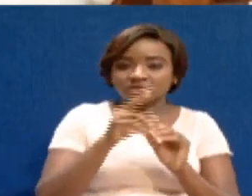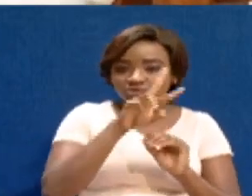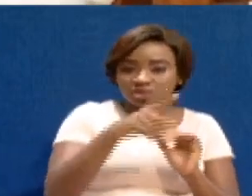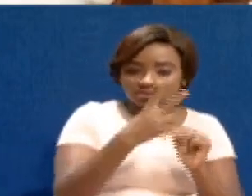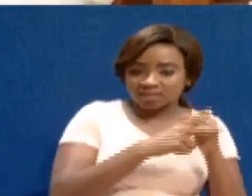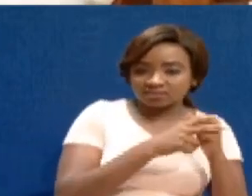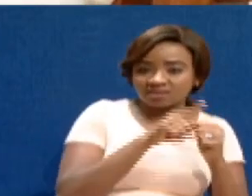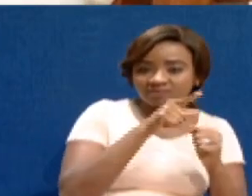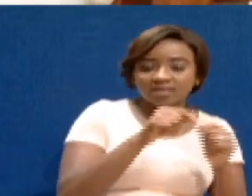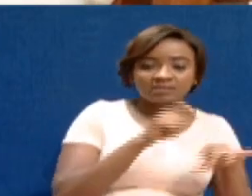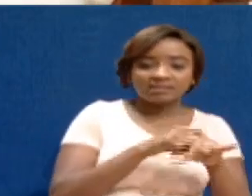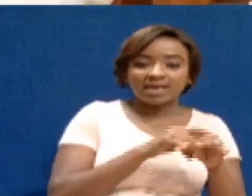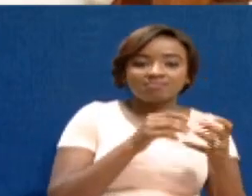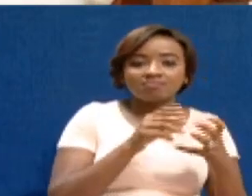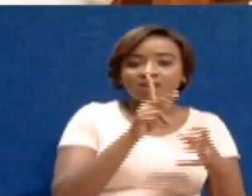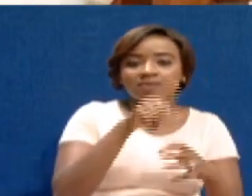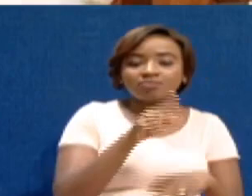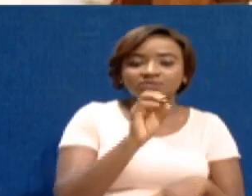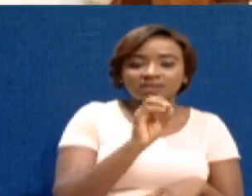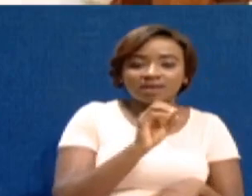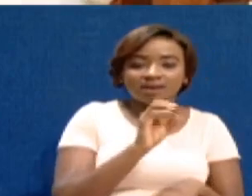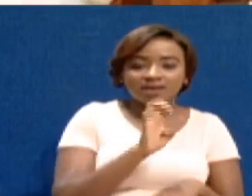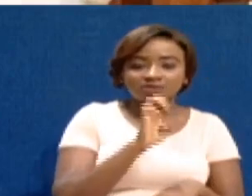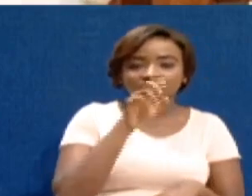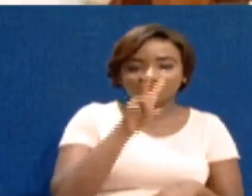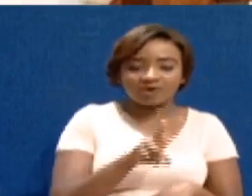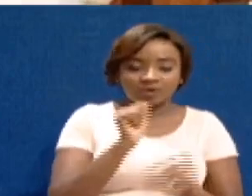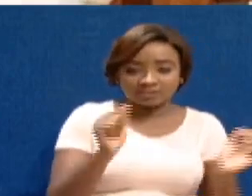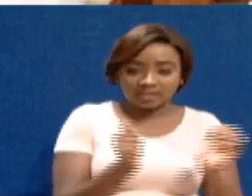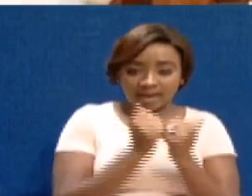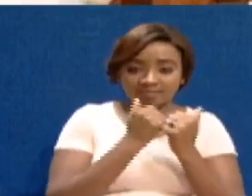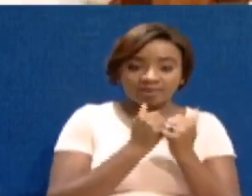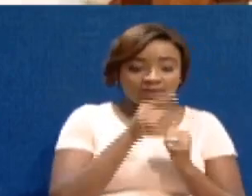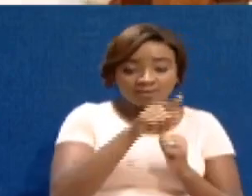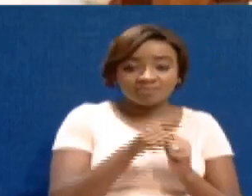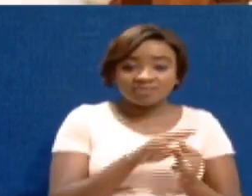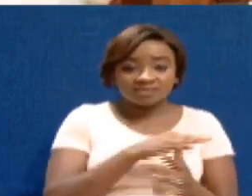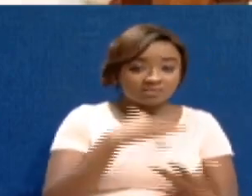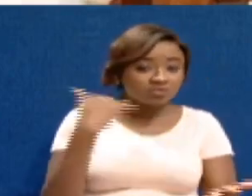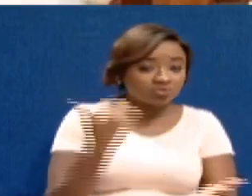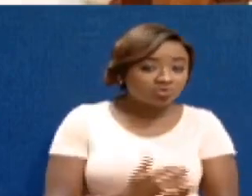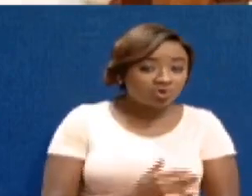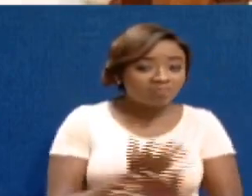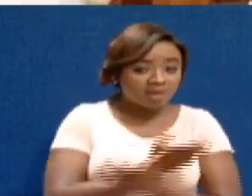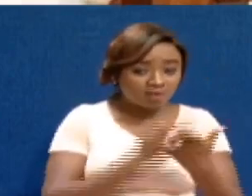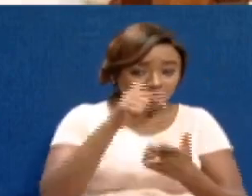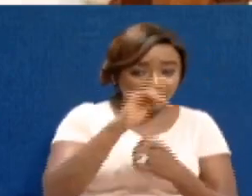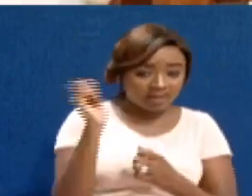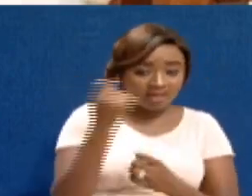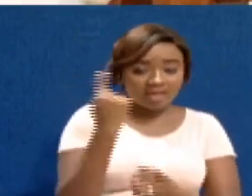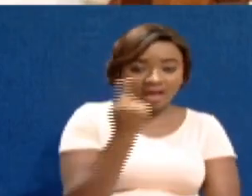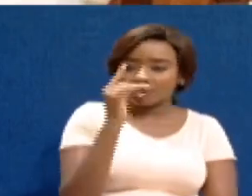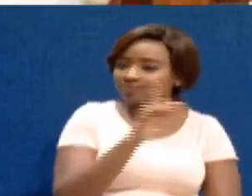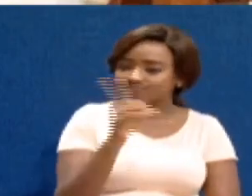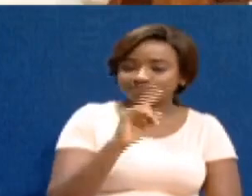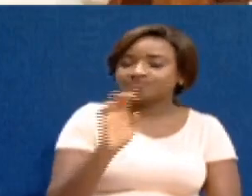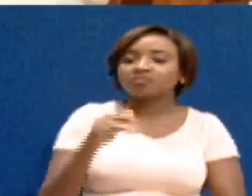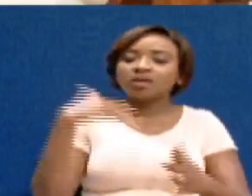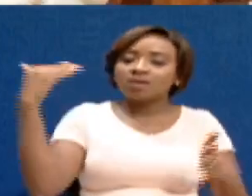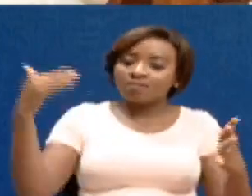vote along ethnic lines. That is a reality. Everyone wants their own person in office because we will benefit from